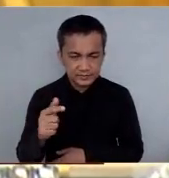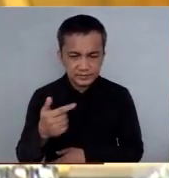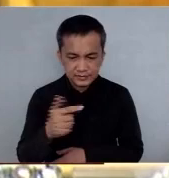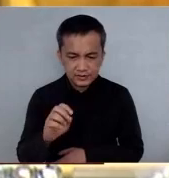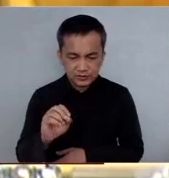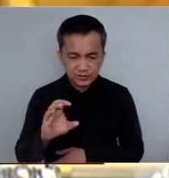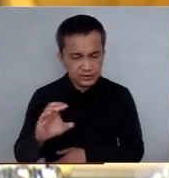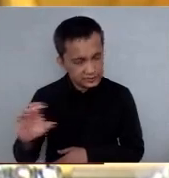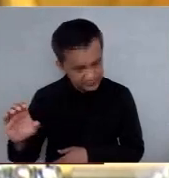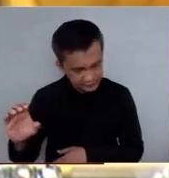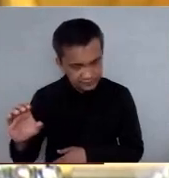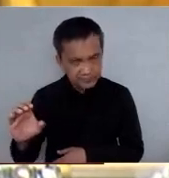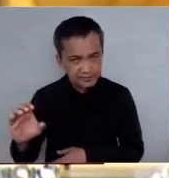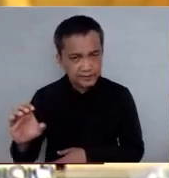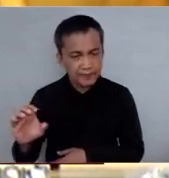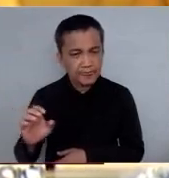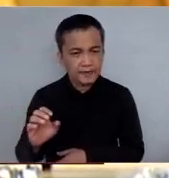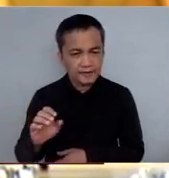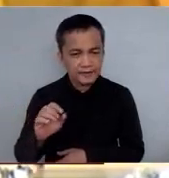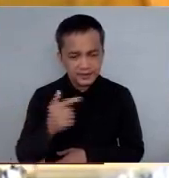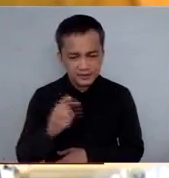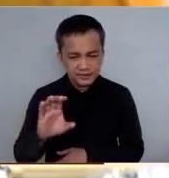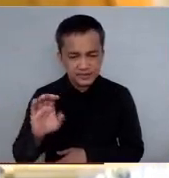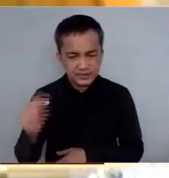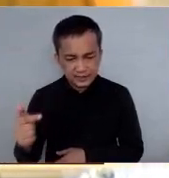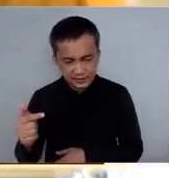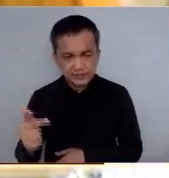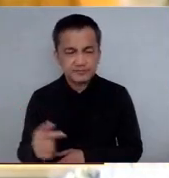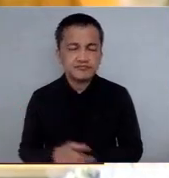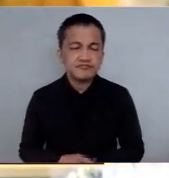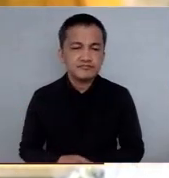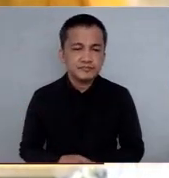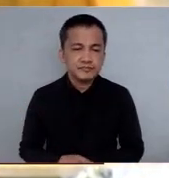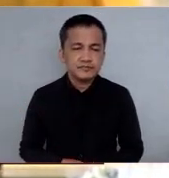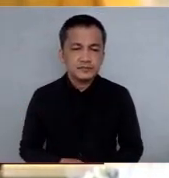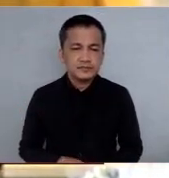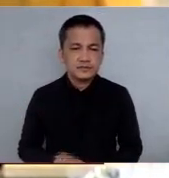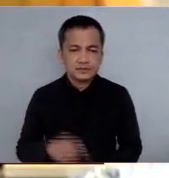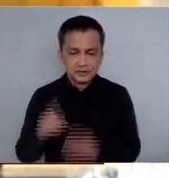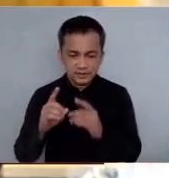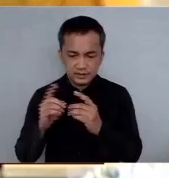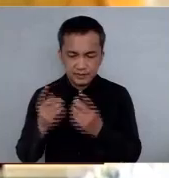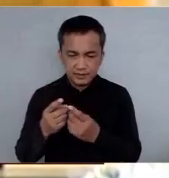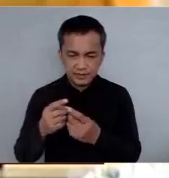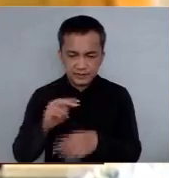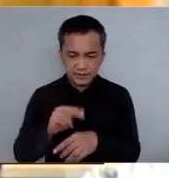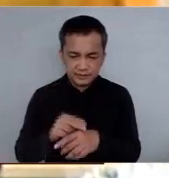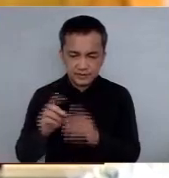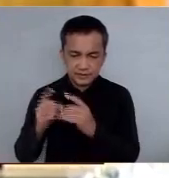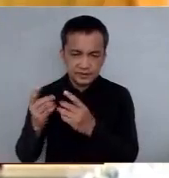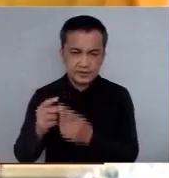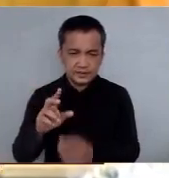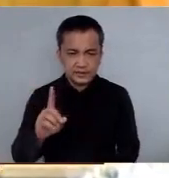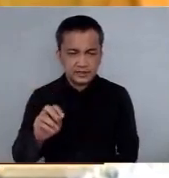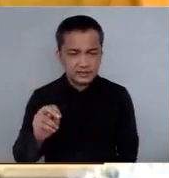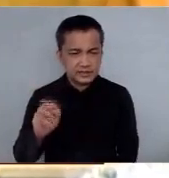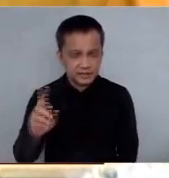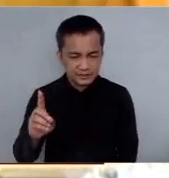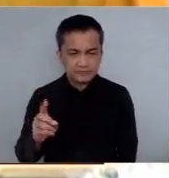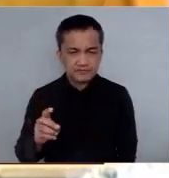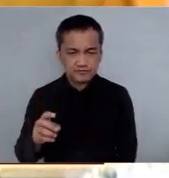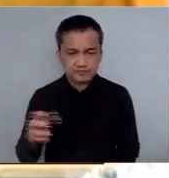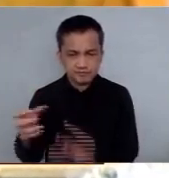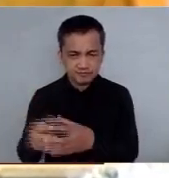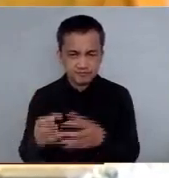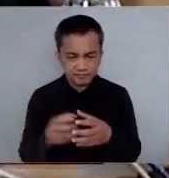GOCCs, GCG I should say, Department of National Defense. These are the agencies